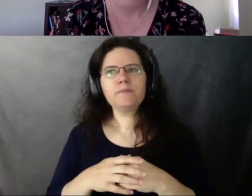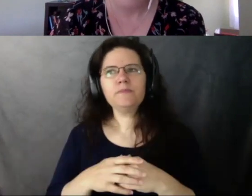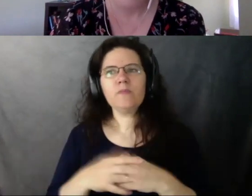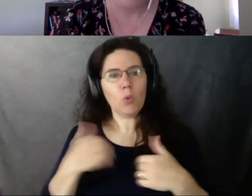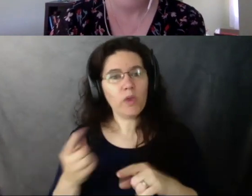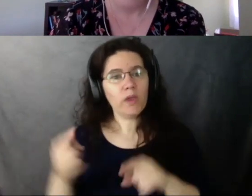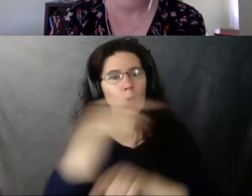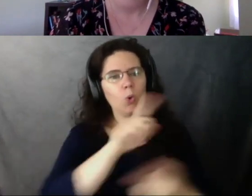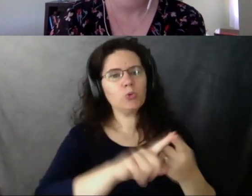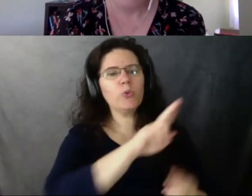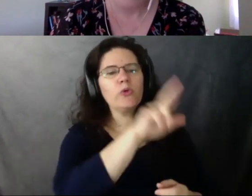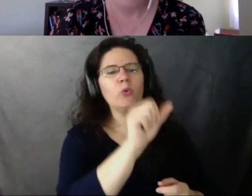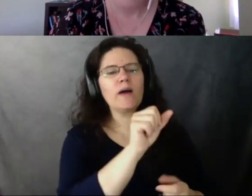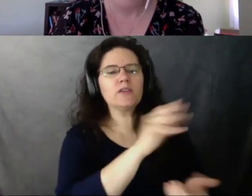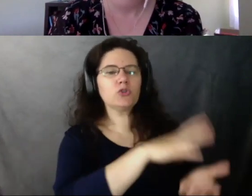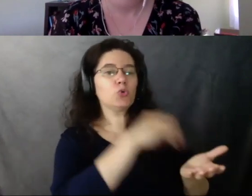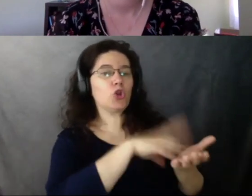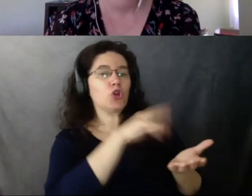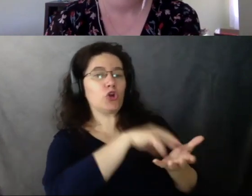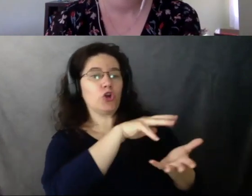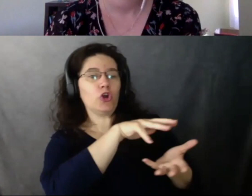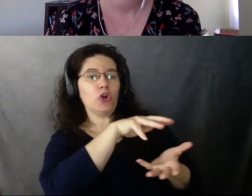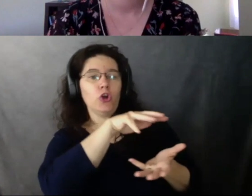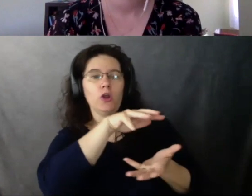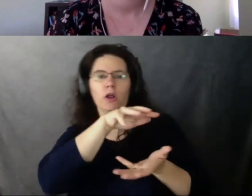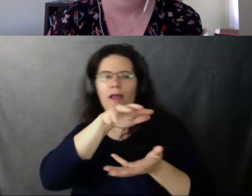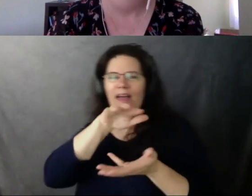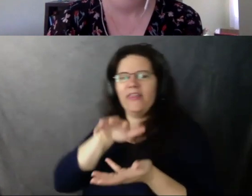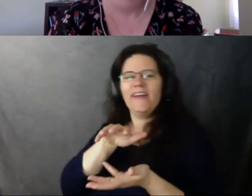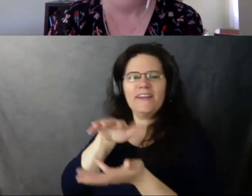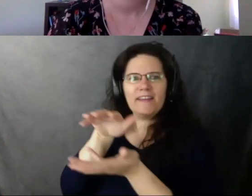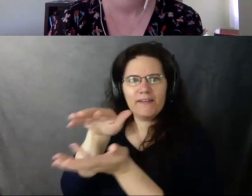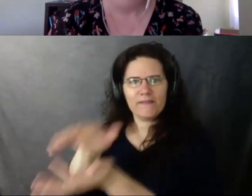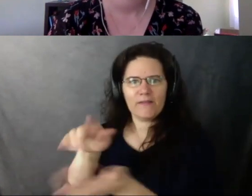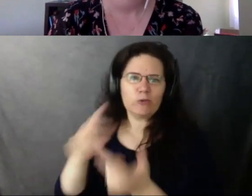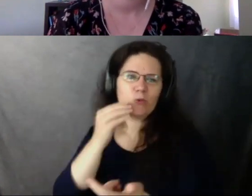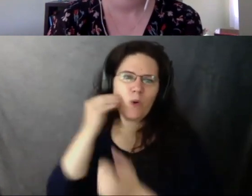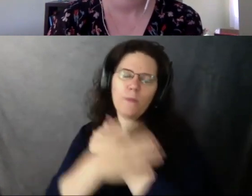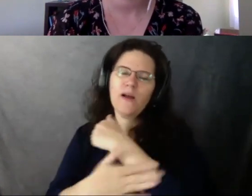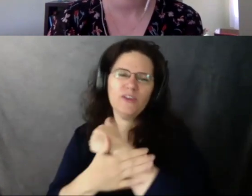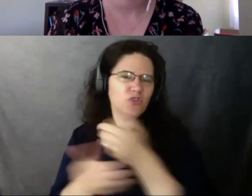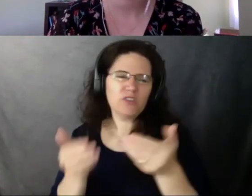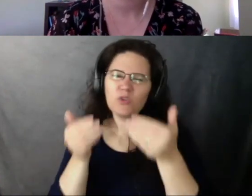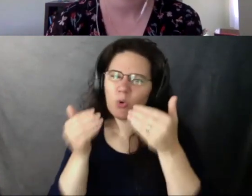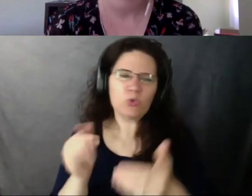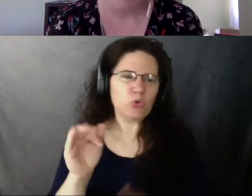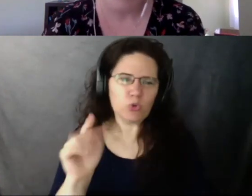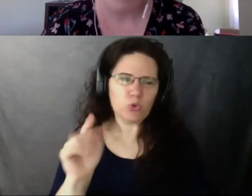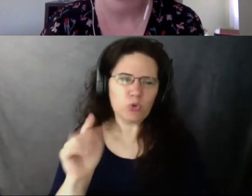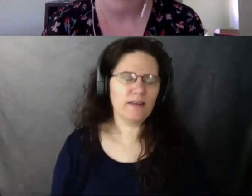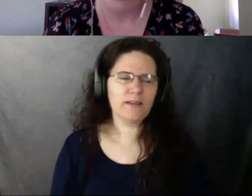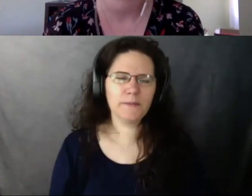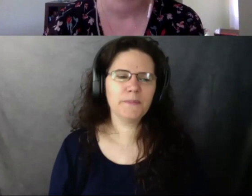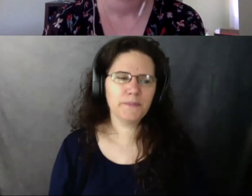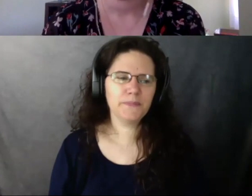and give back those learning experience to our home country. Yeah. Yeah, absolutely. That was